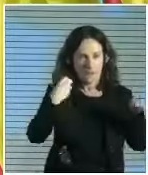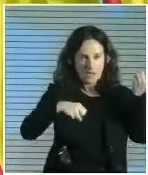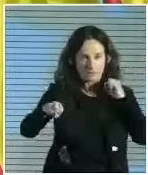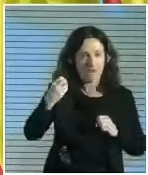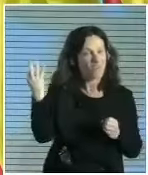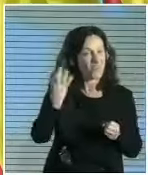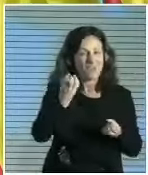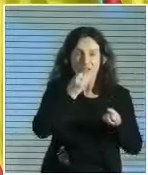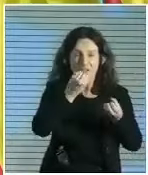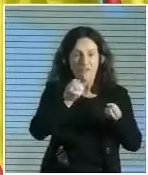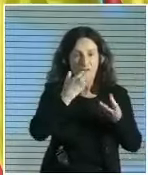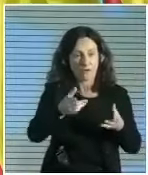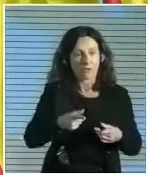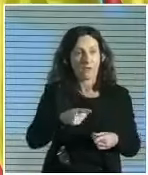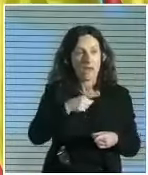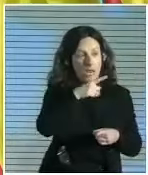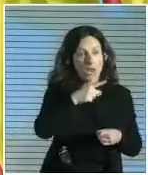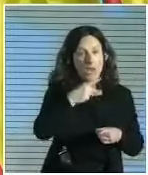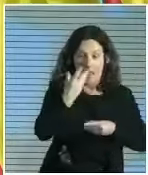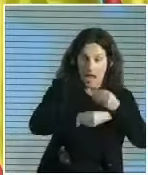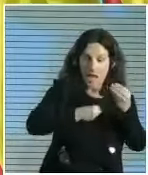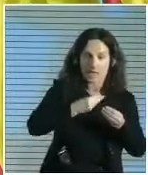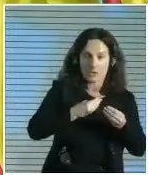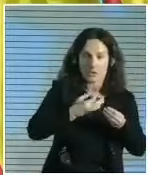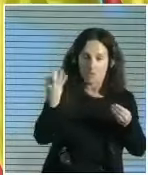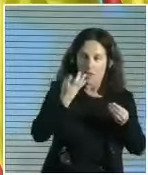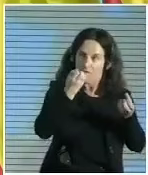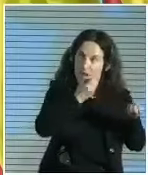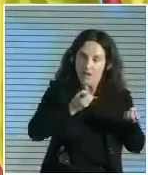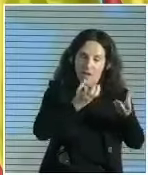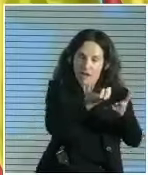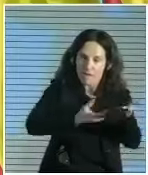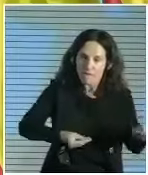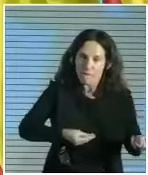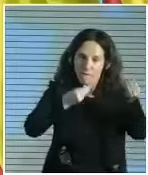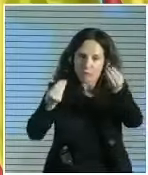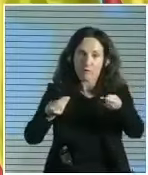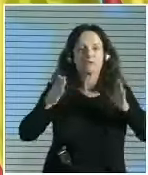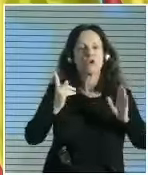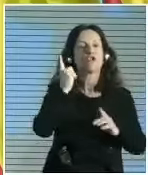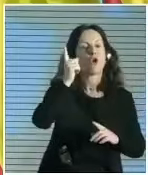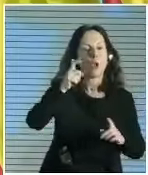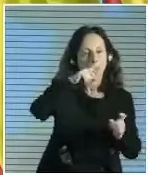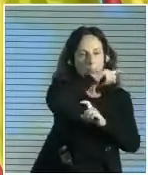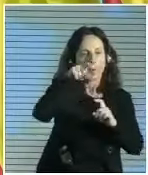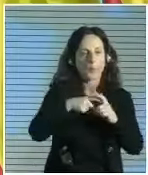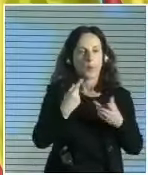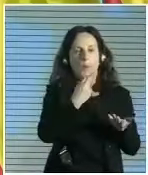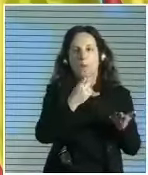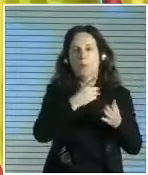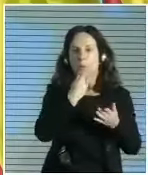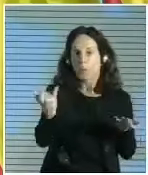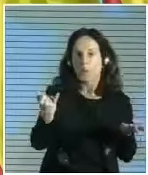getting in touch with the signatories to understand what has happened and what has been the progress and where support is